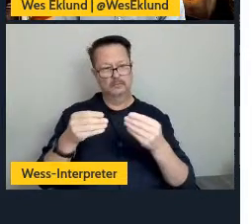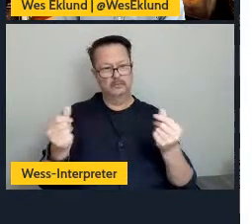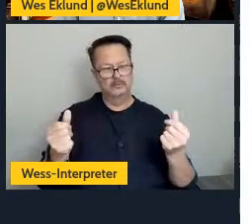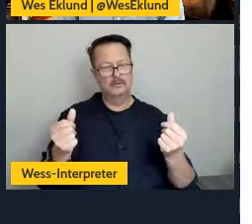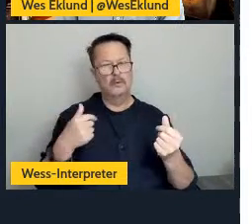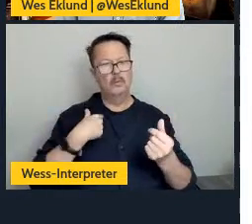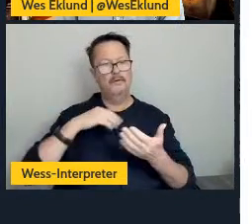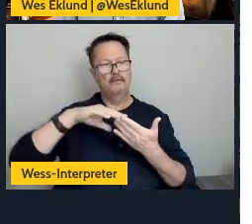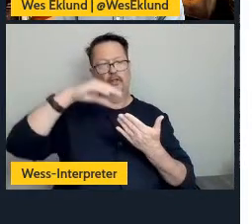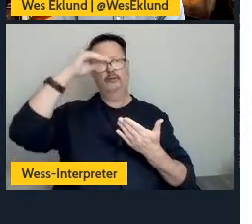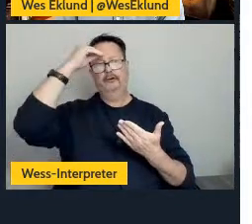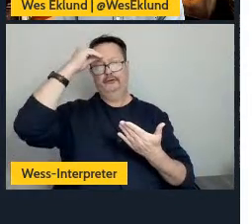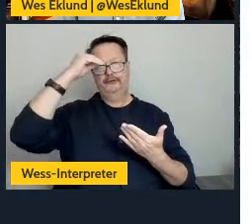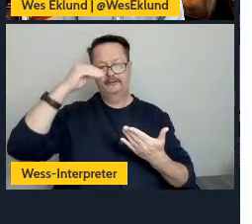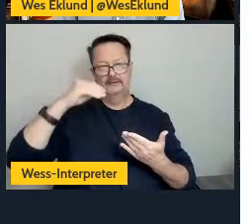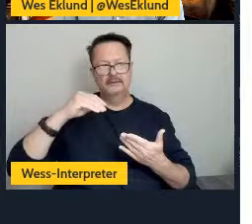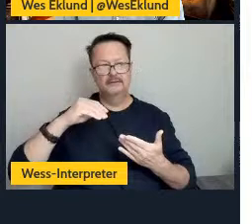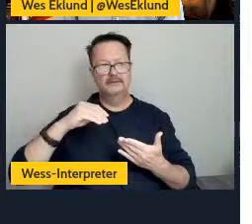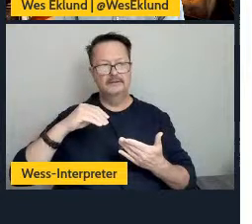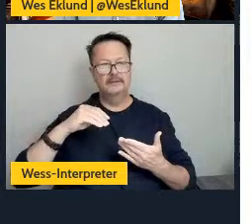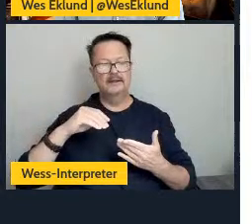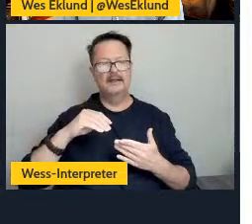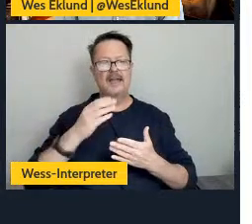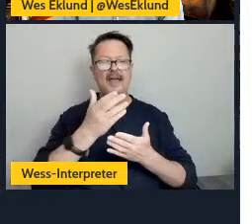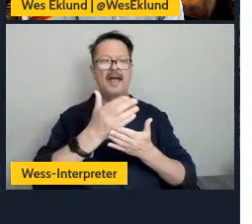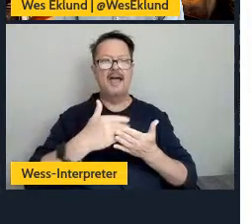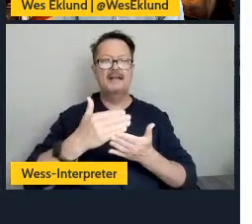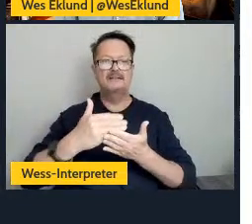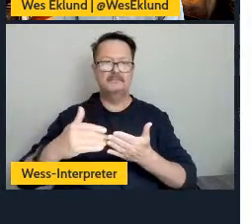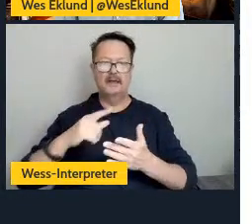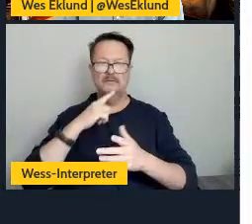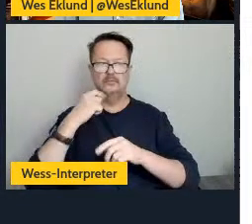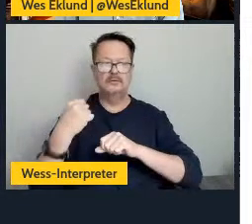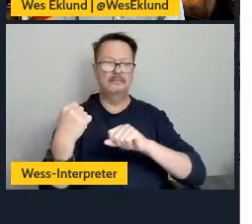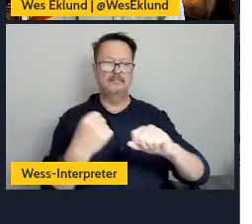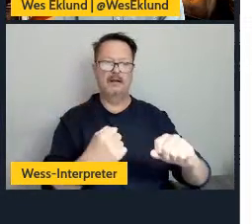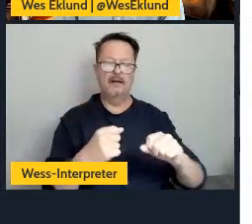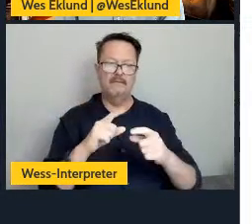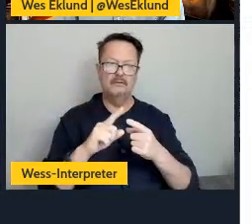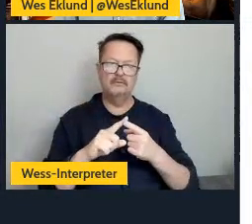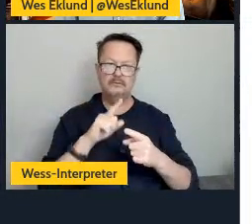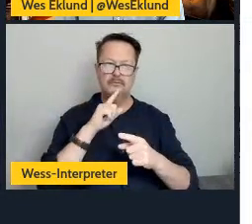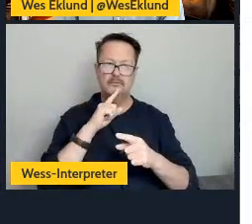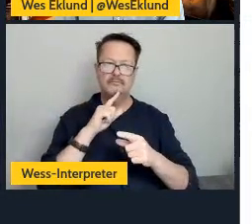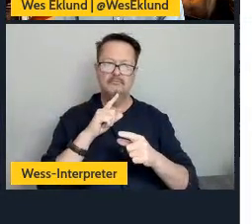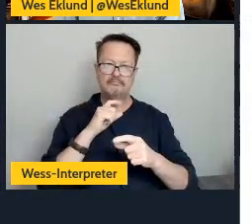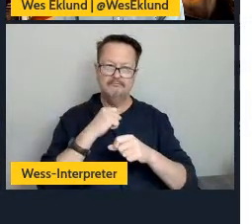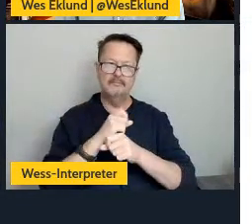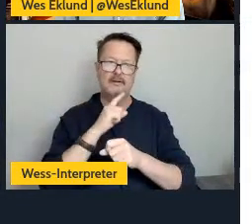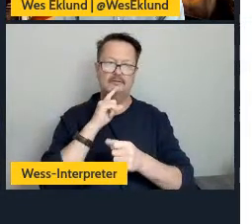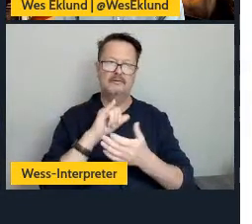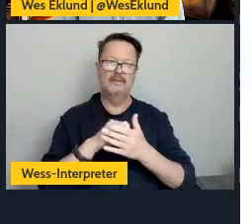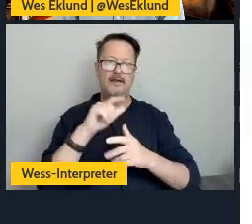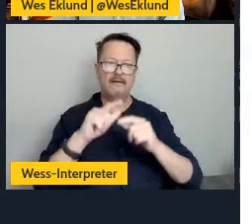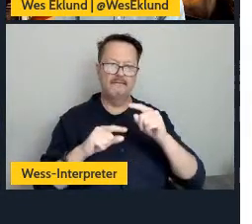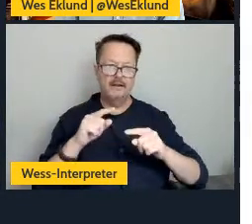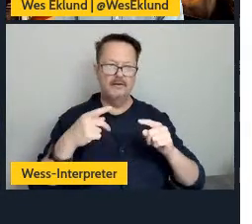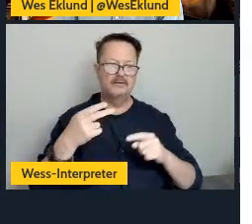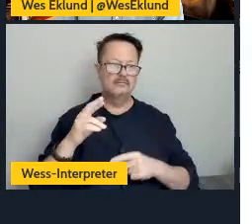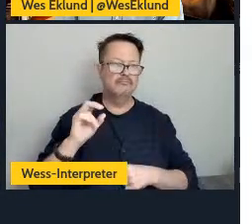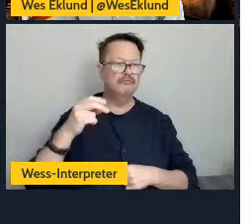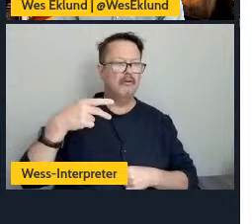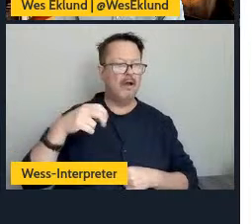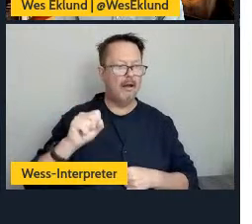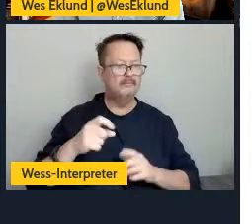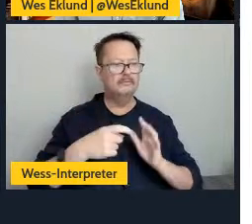what we've learned are aspects can be really powerful to ensure various props or requirements that you